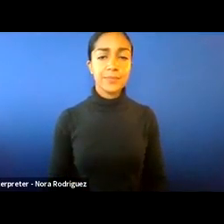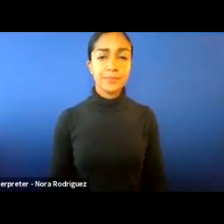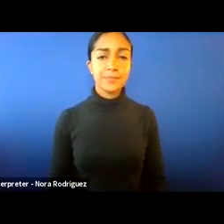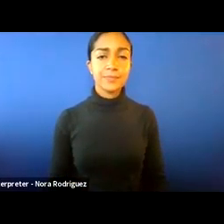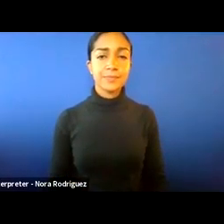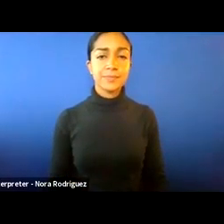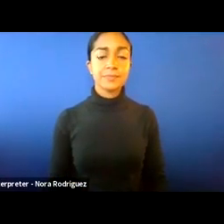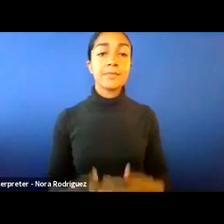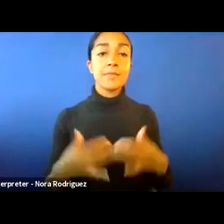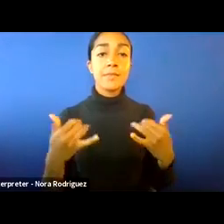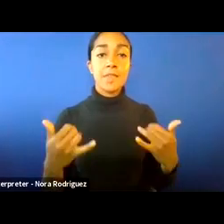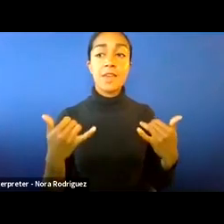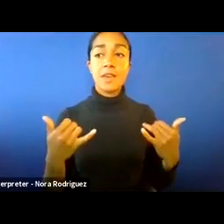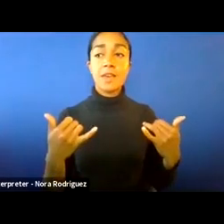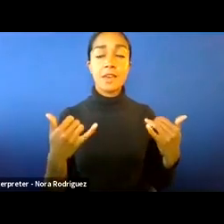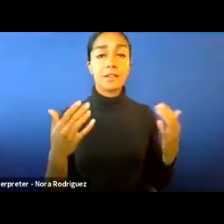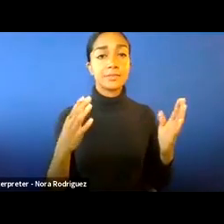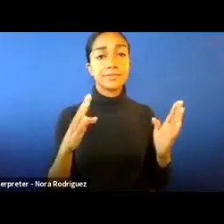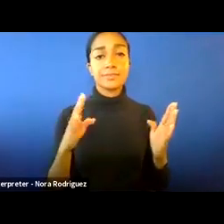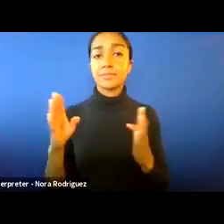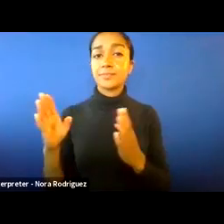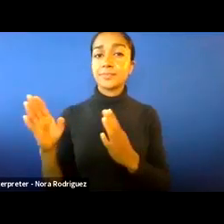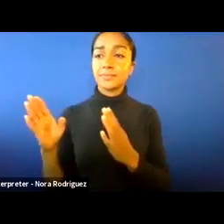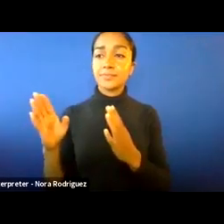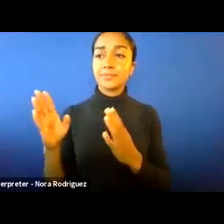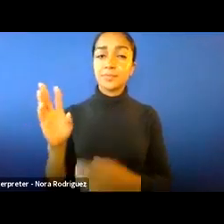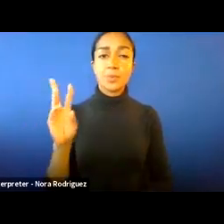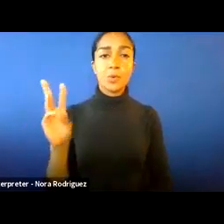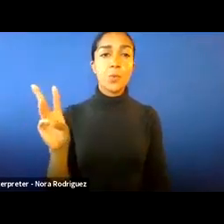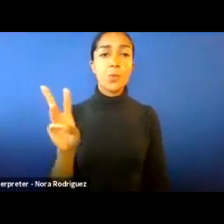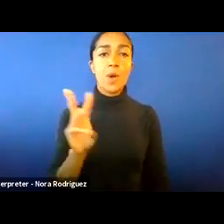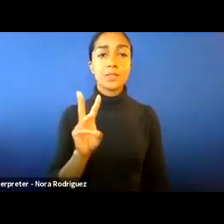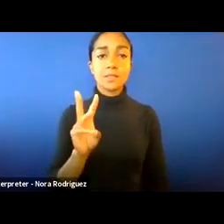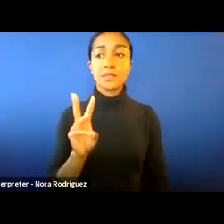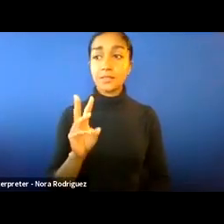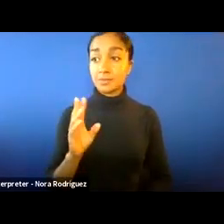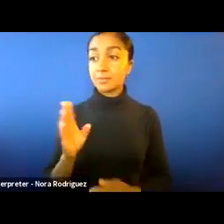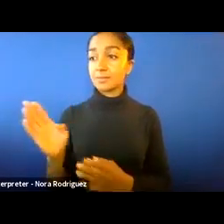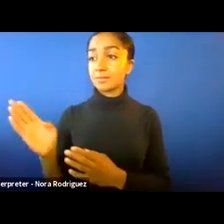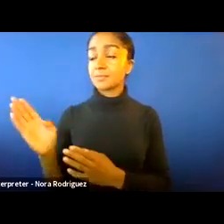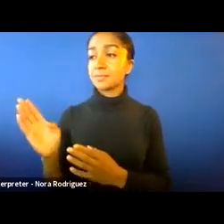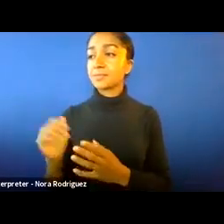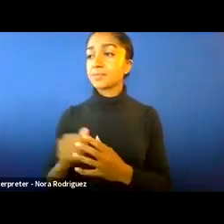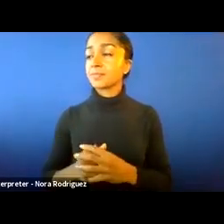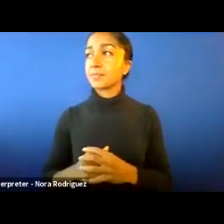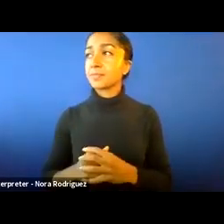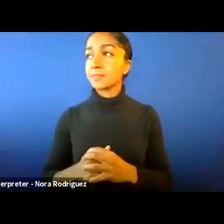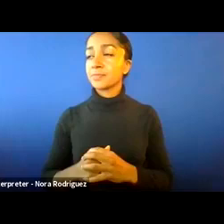Now we turn and we face the west.